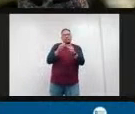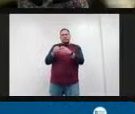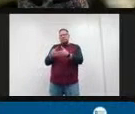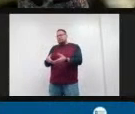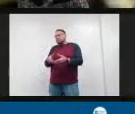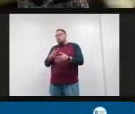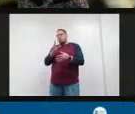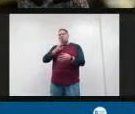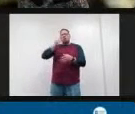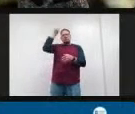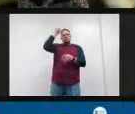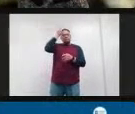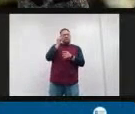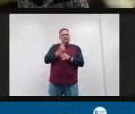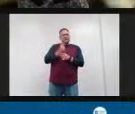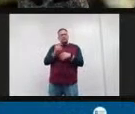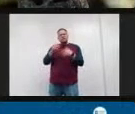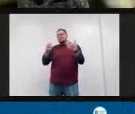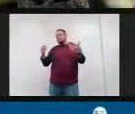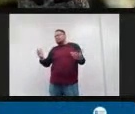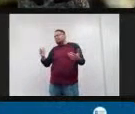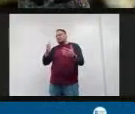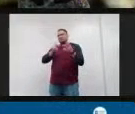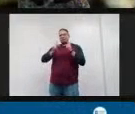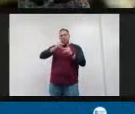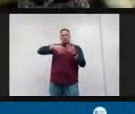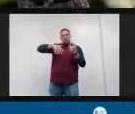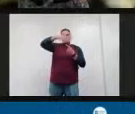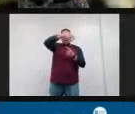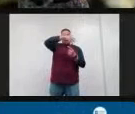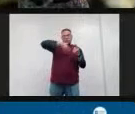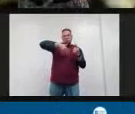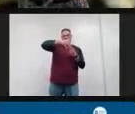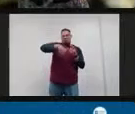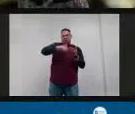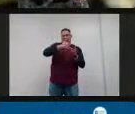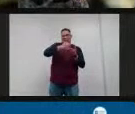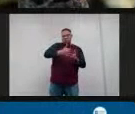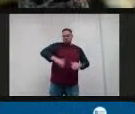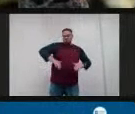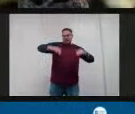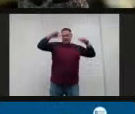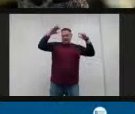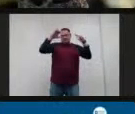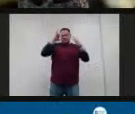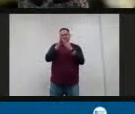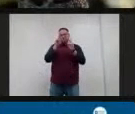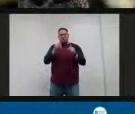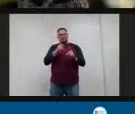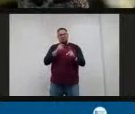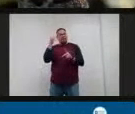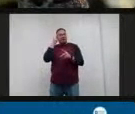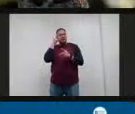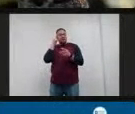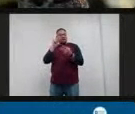older siblings, you know, the people that are around to help raise this person, because I truly believe that it takes a